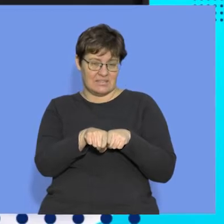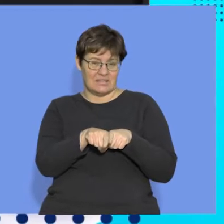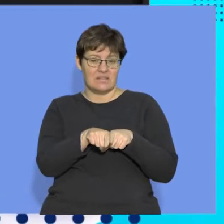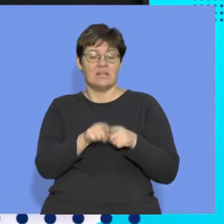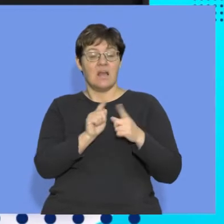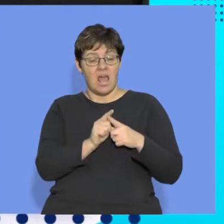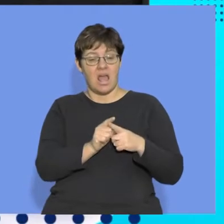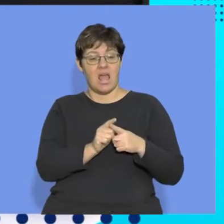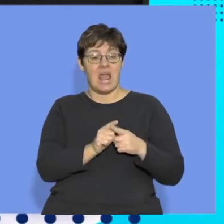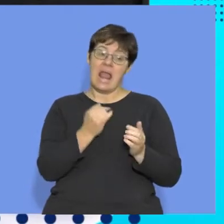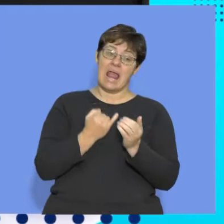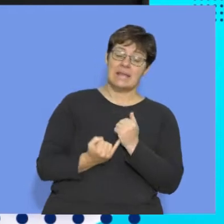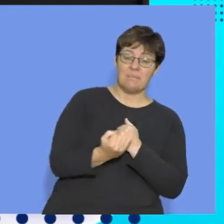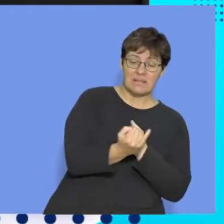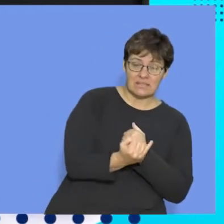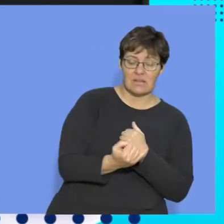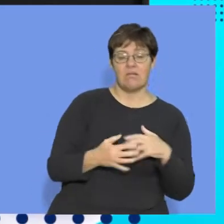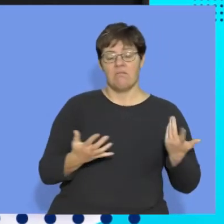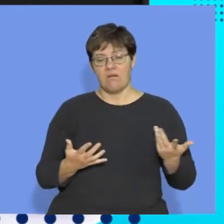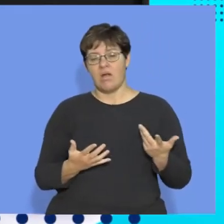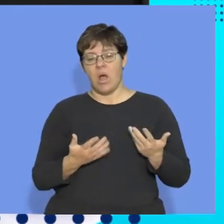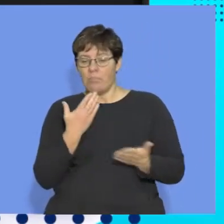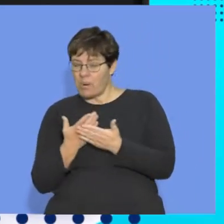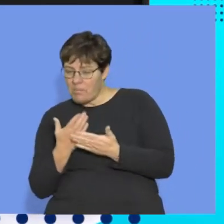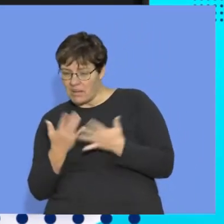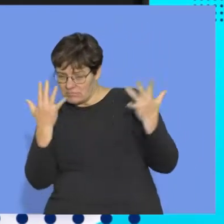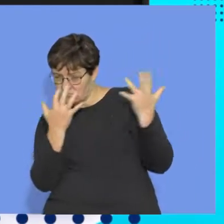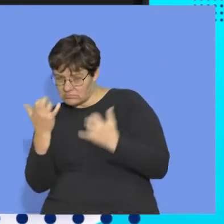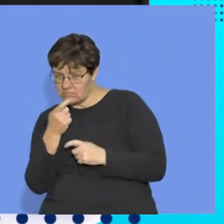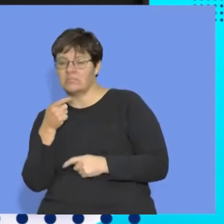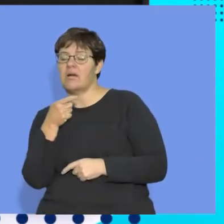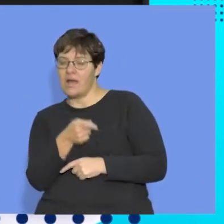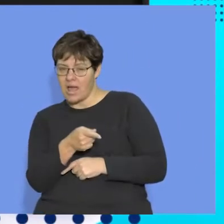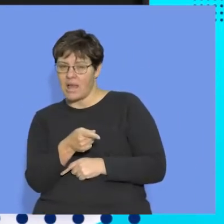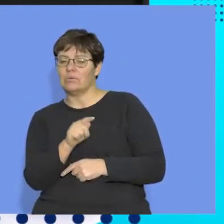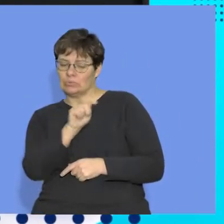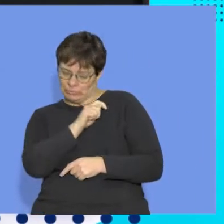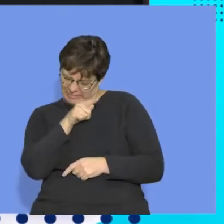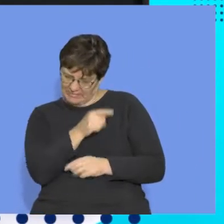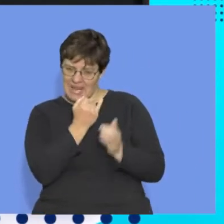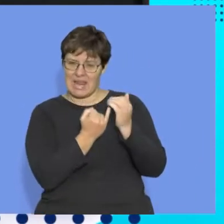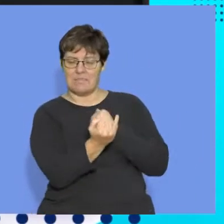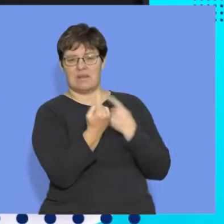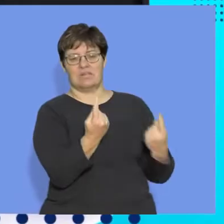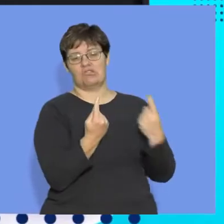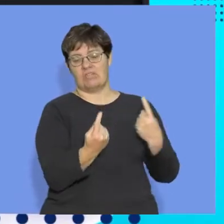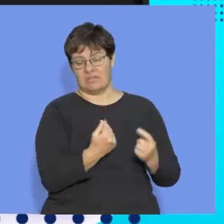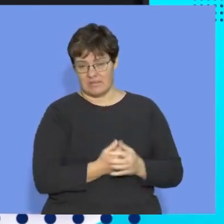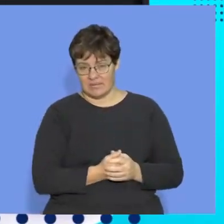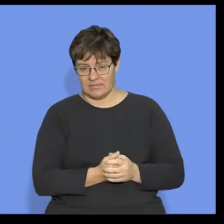an event is statistically independent or whether we calculate probability given that they are